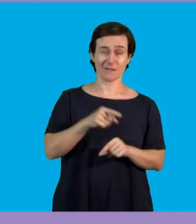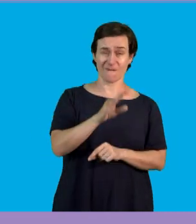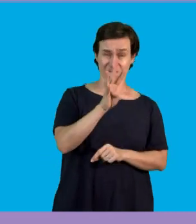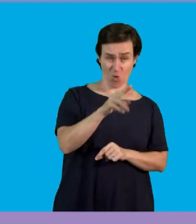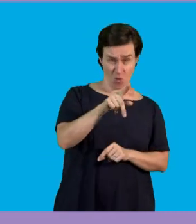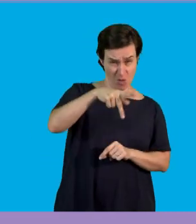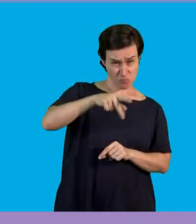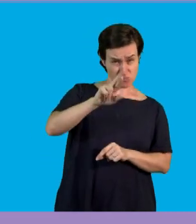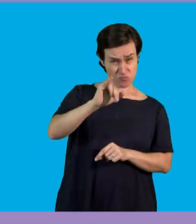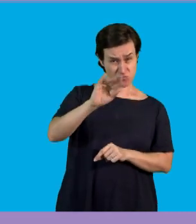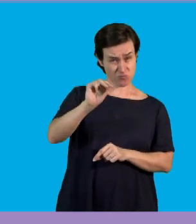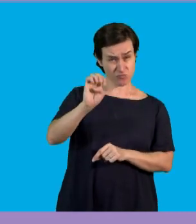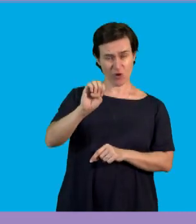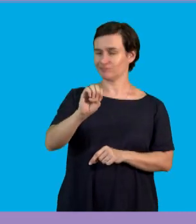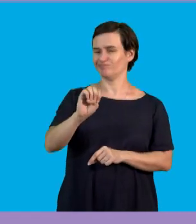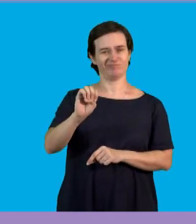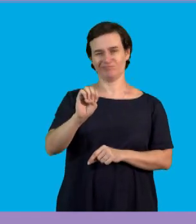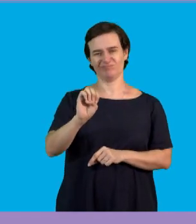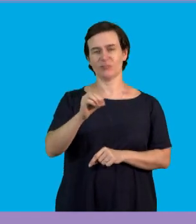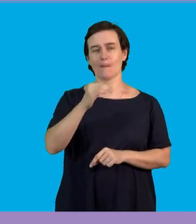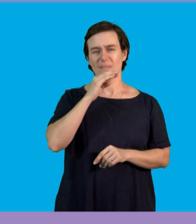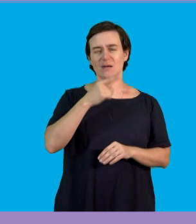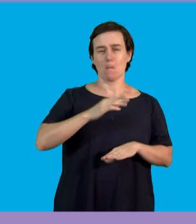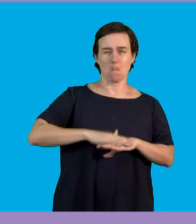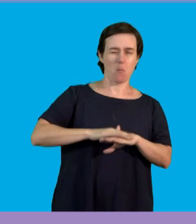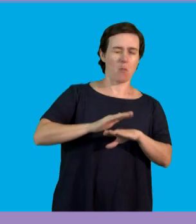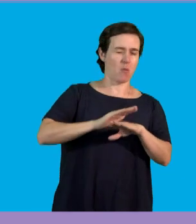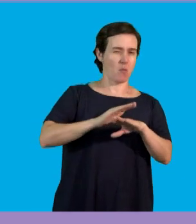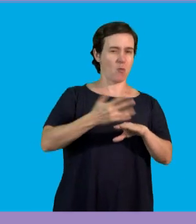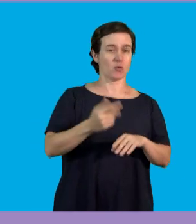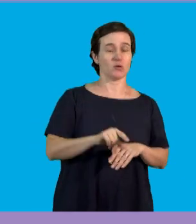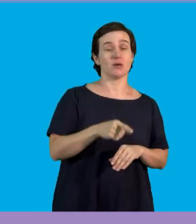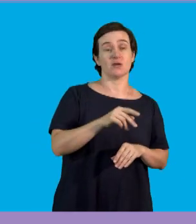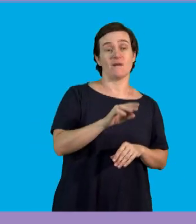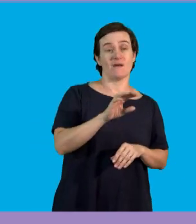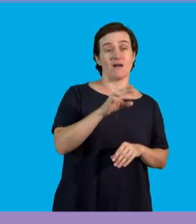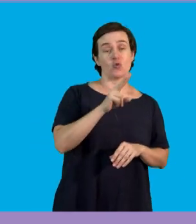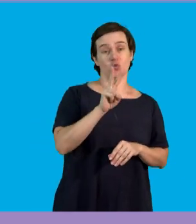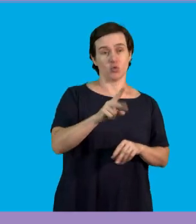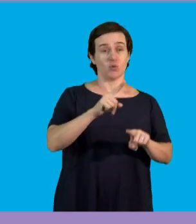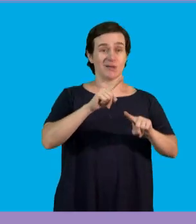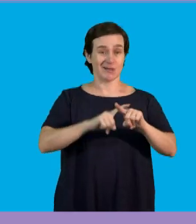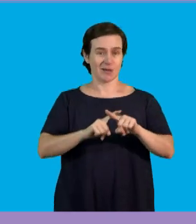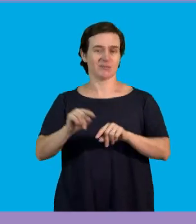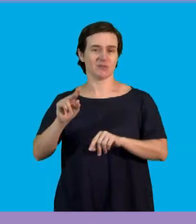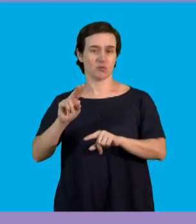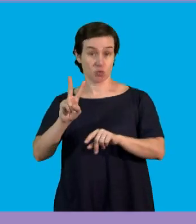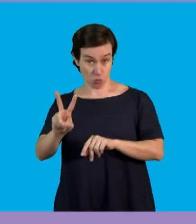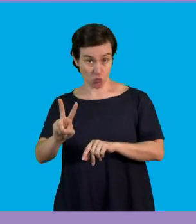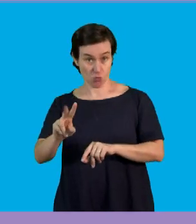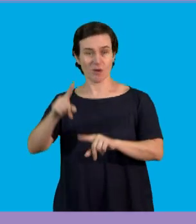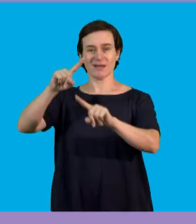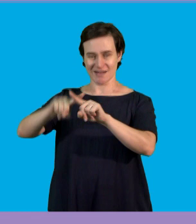because 4 is not a prime number, I can break down that 4, and we know that 4 is 2 times